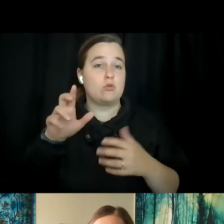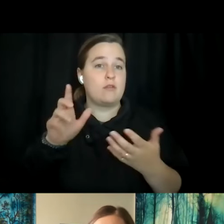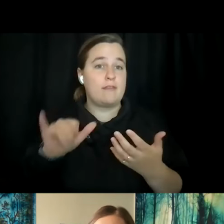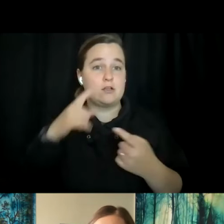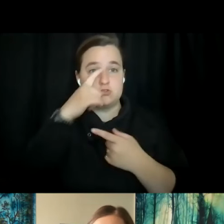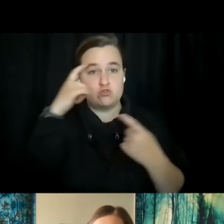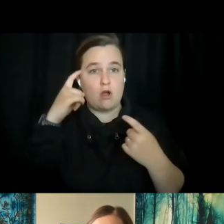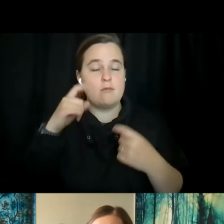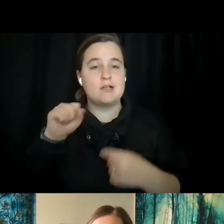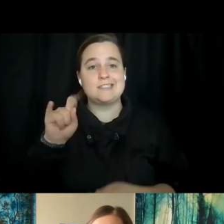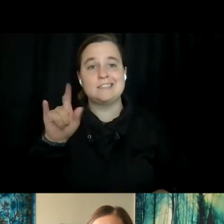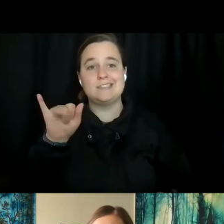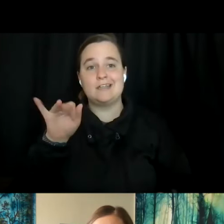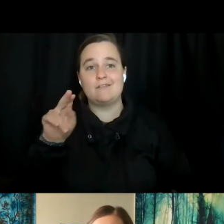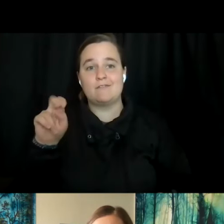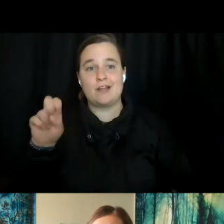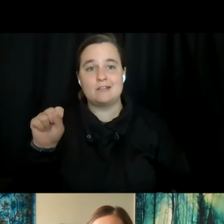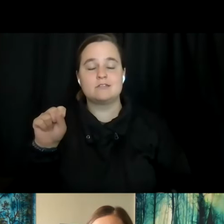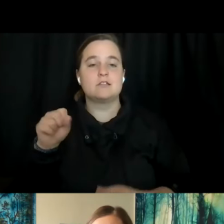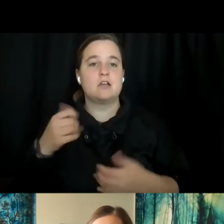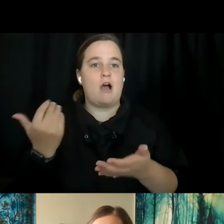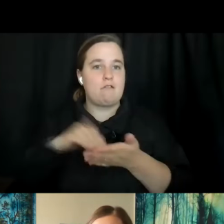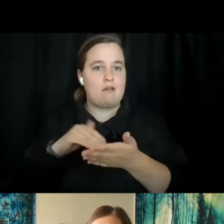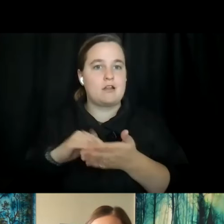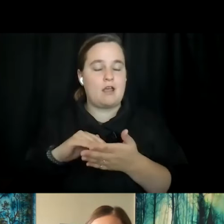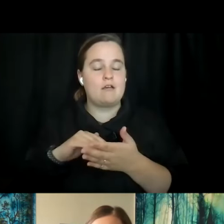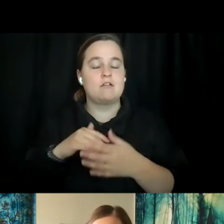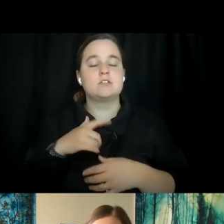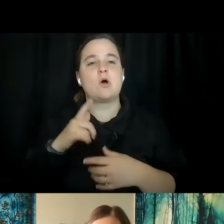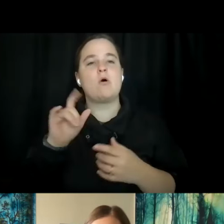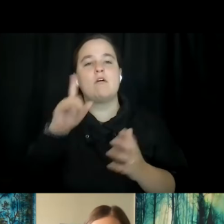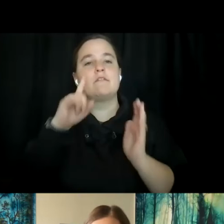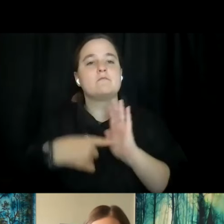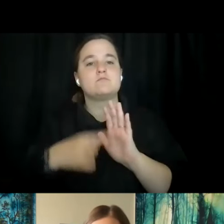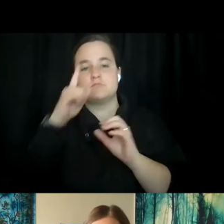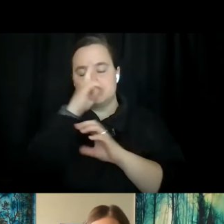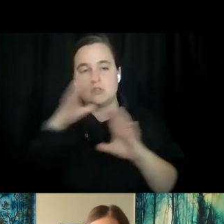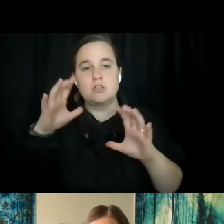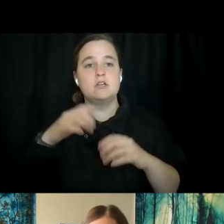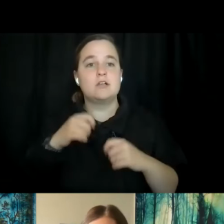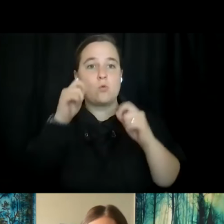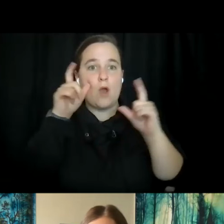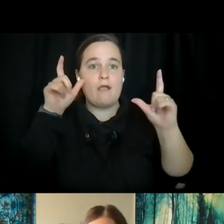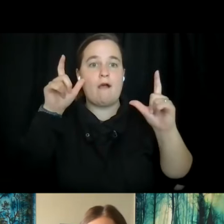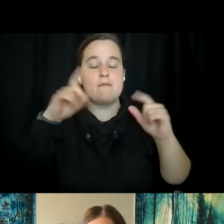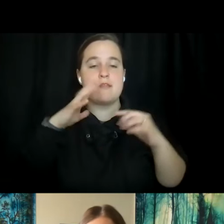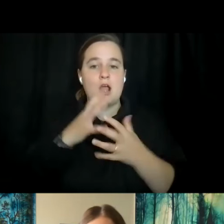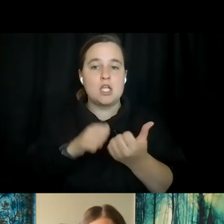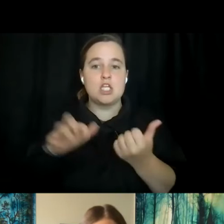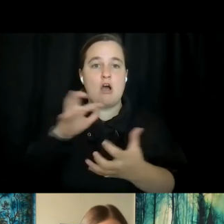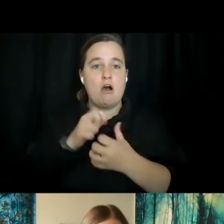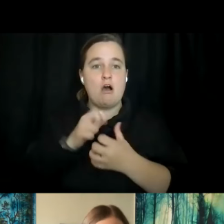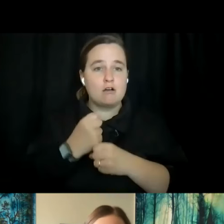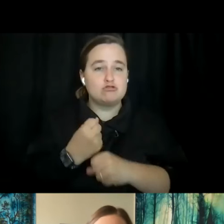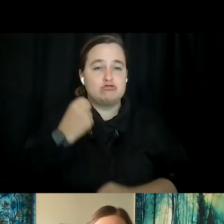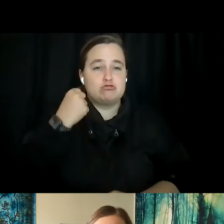stiffness piece, and then acting on it. So you think about waking up and then you yawn and you stretch. Well, next